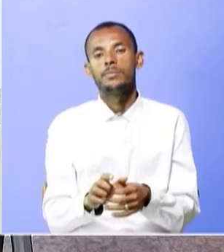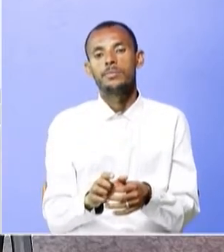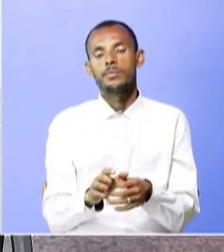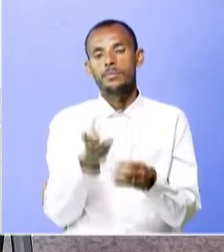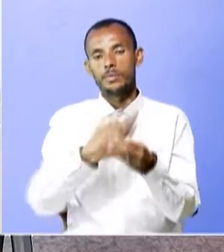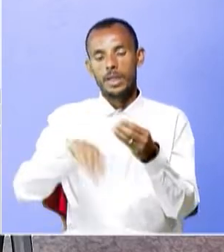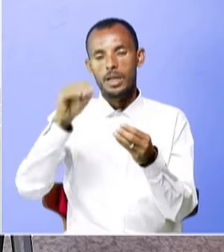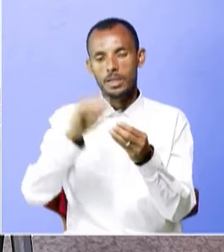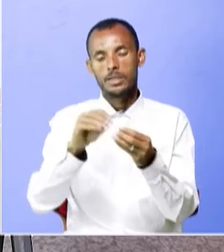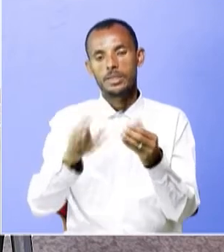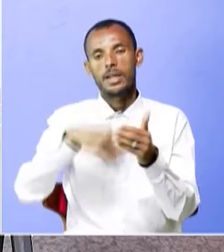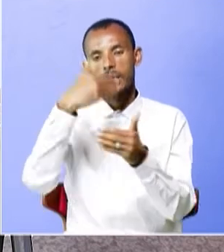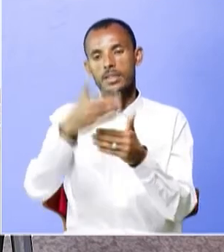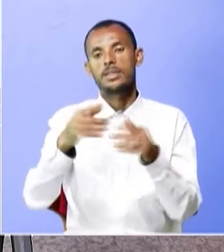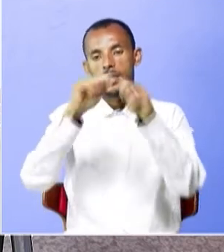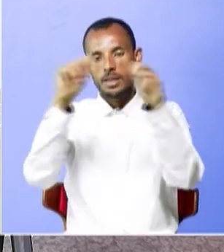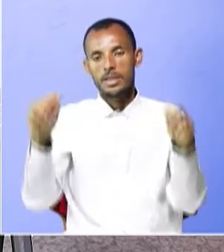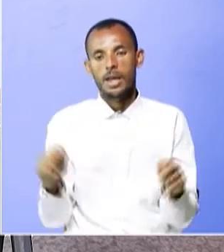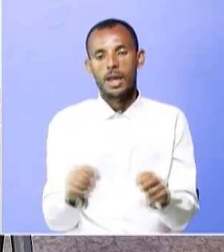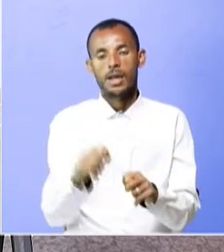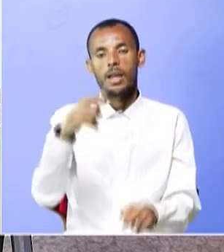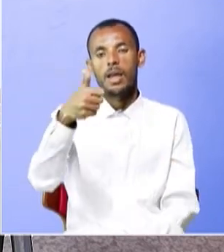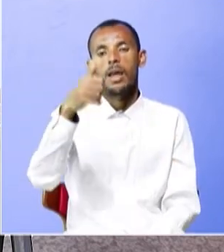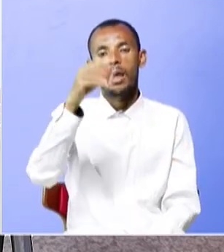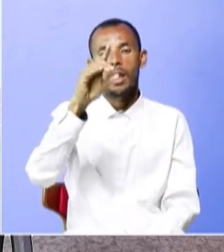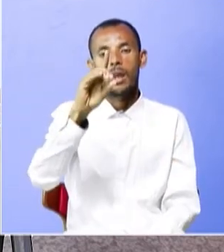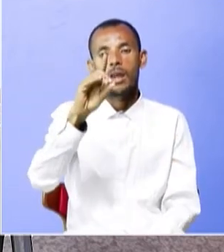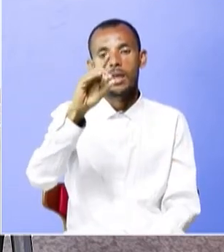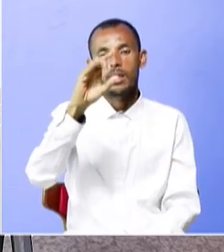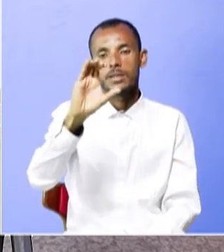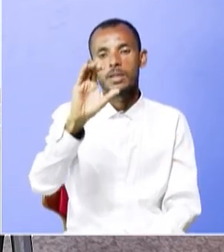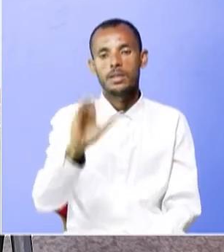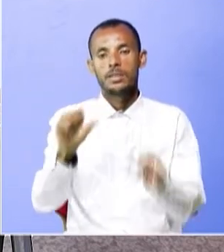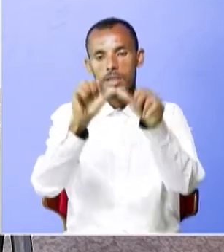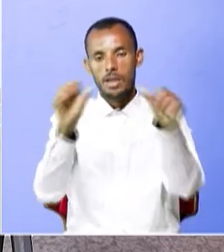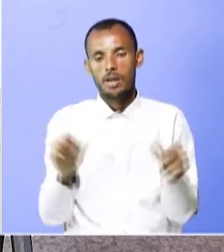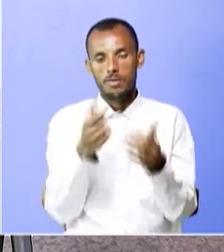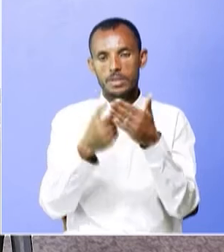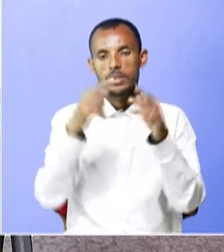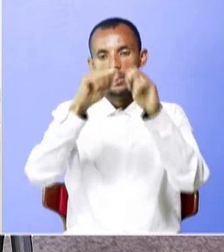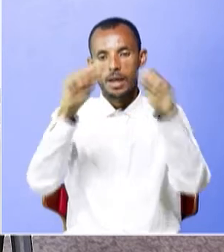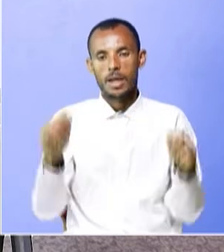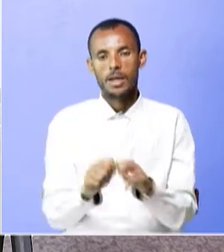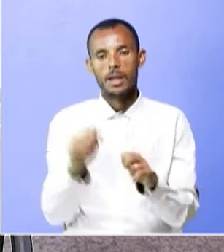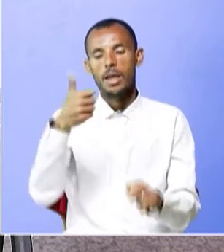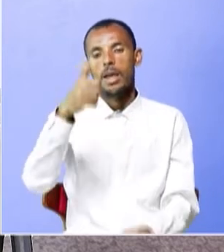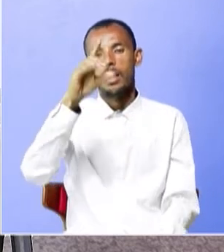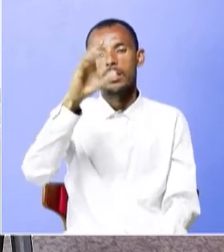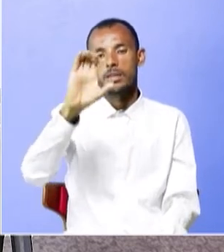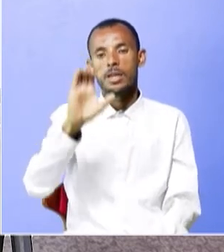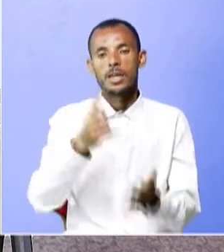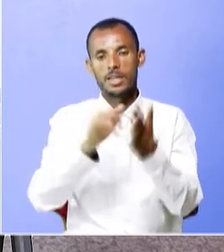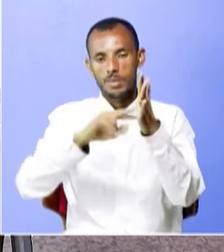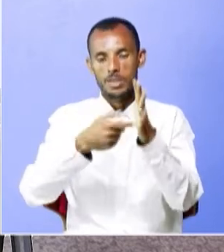area of the next triangle, triangle ADC. Okay, the area of this triangle ADC is half of